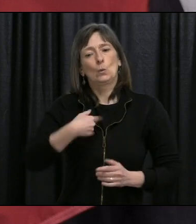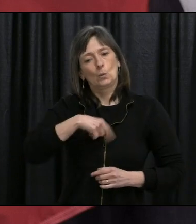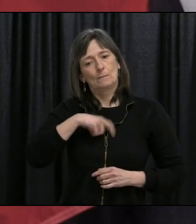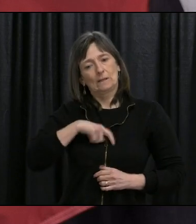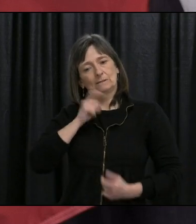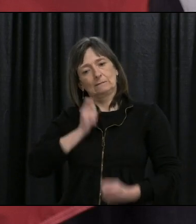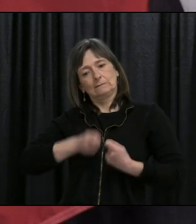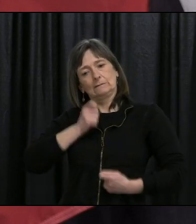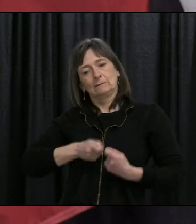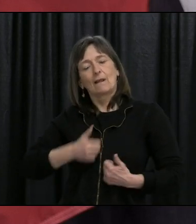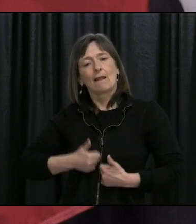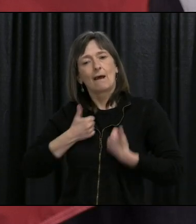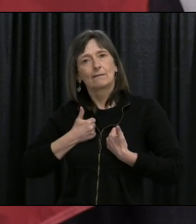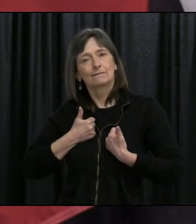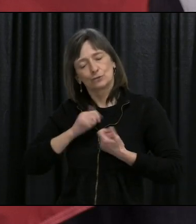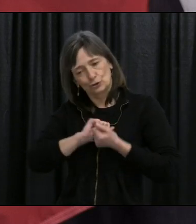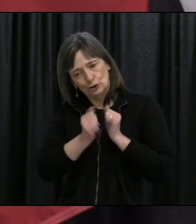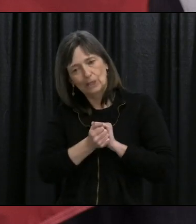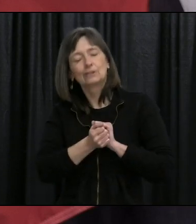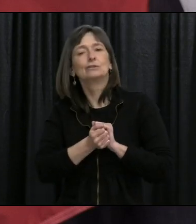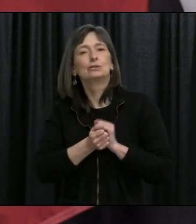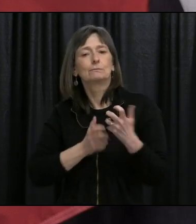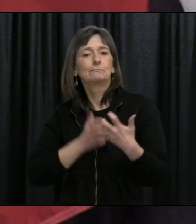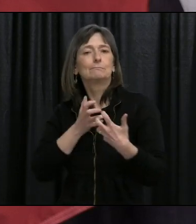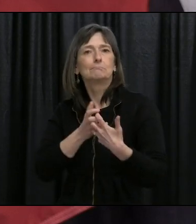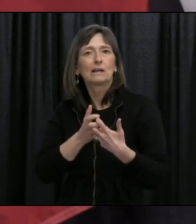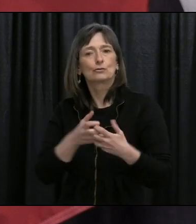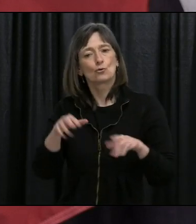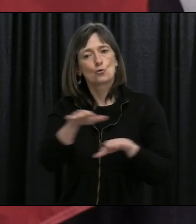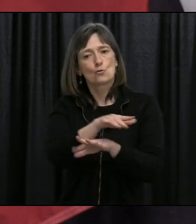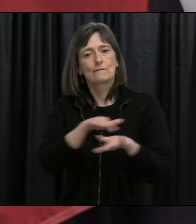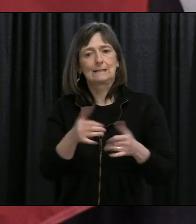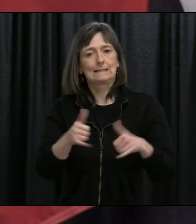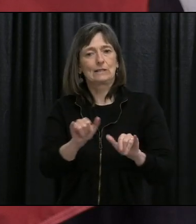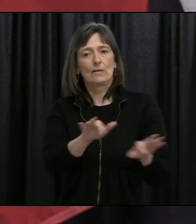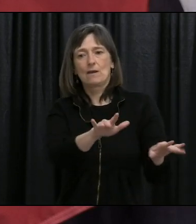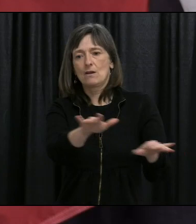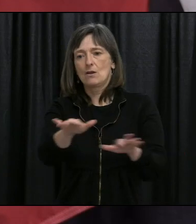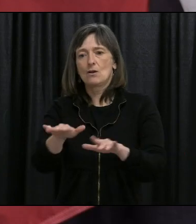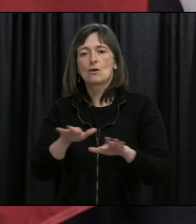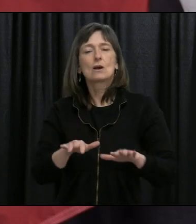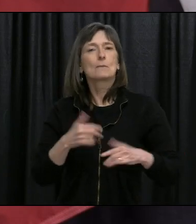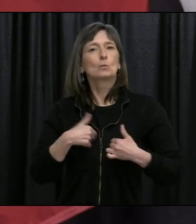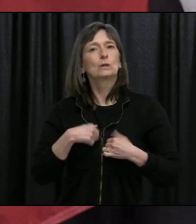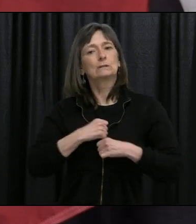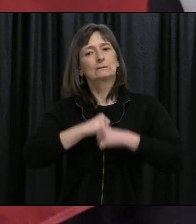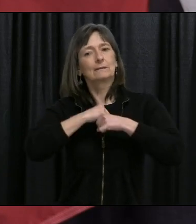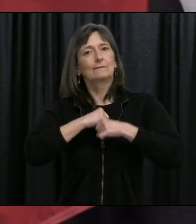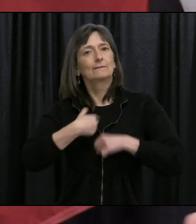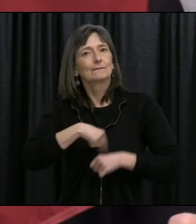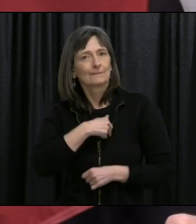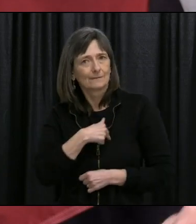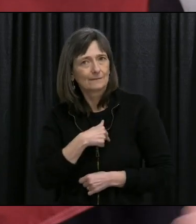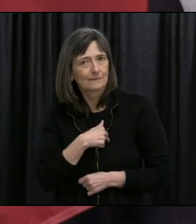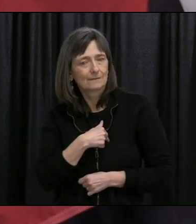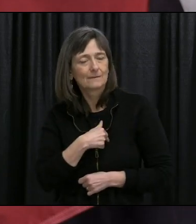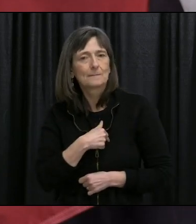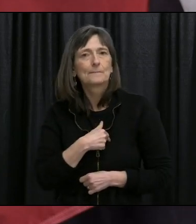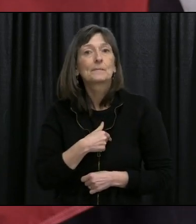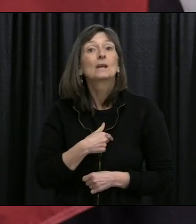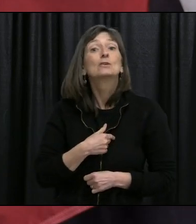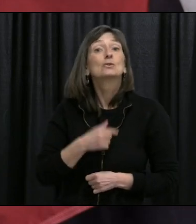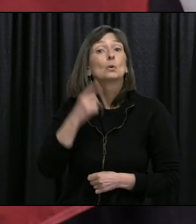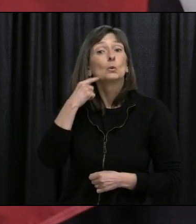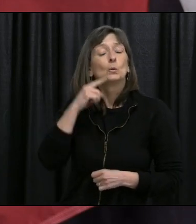what will be a new normal. So we have been cautious and continue to be responsible for our actions. That is evident in some of the results that we're